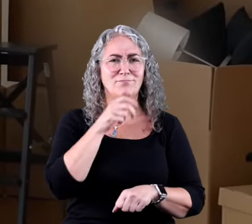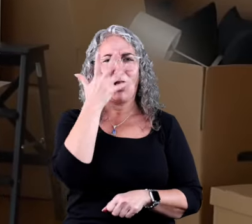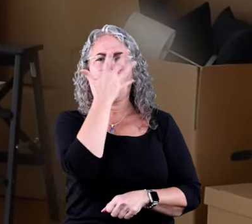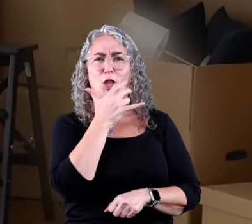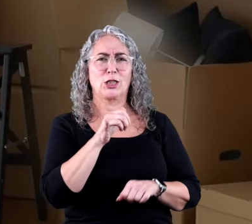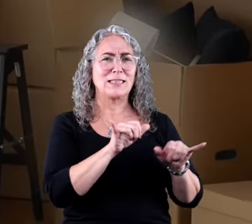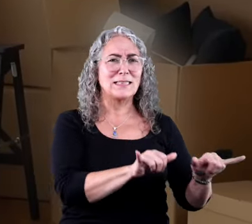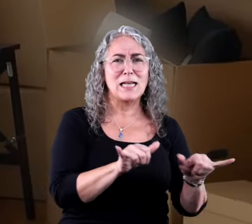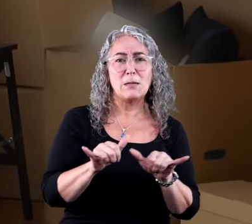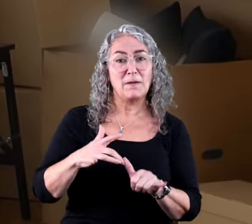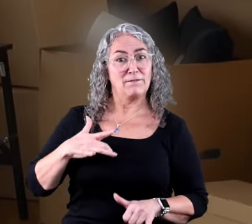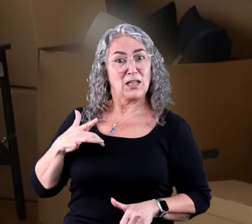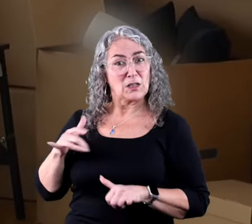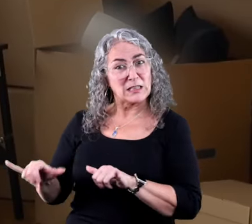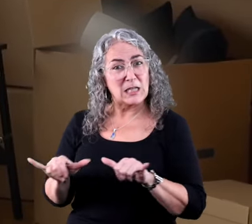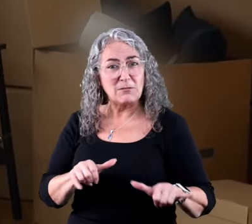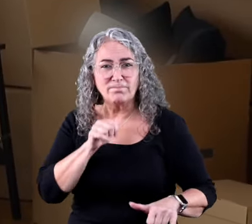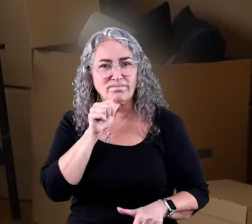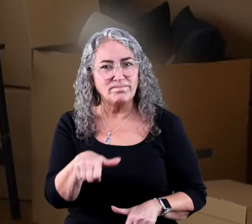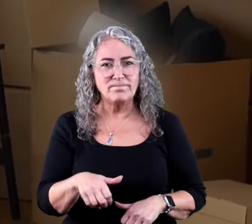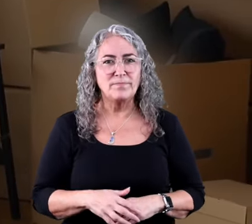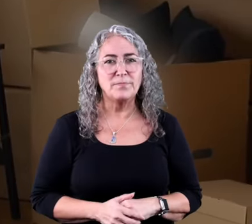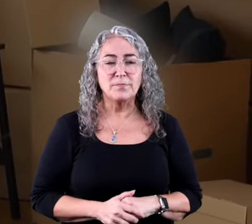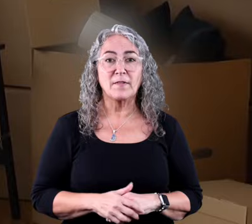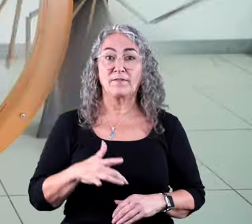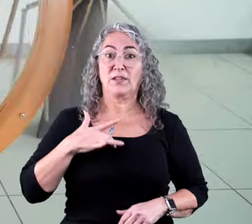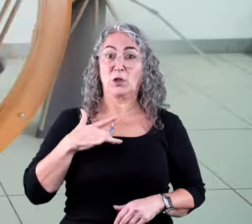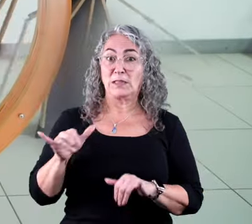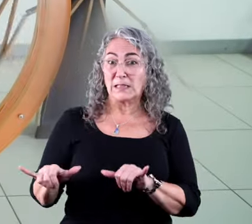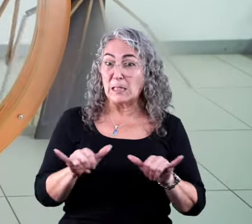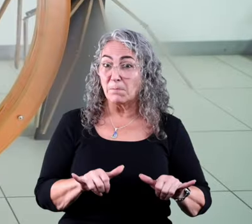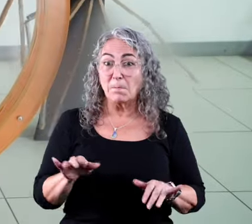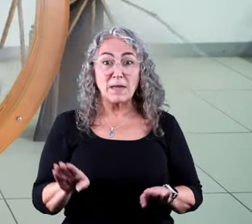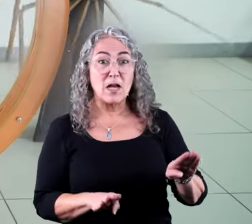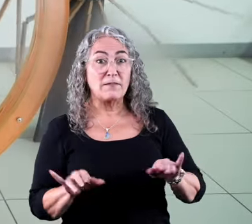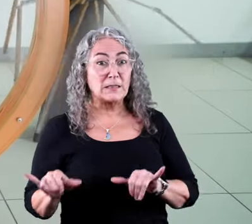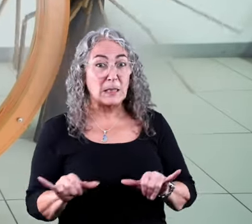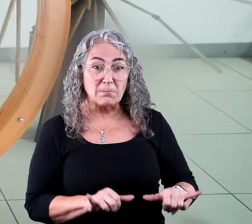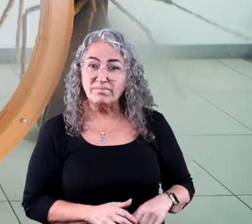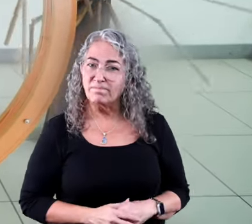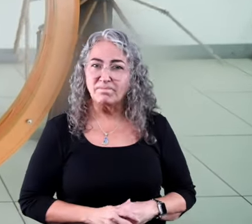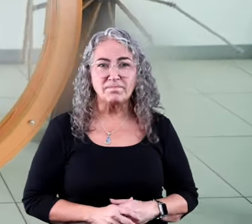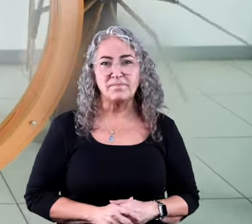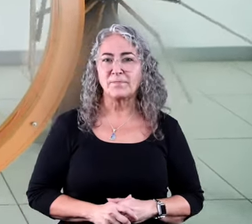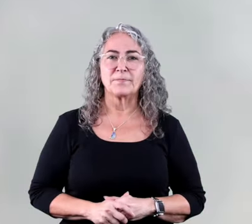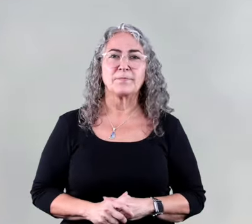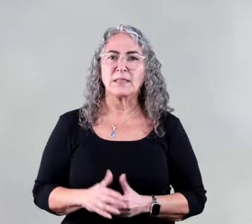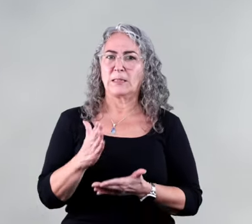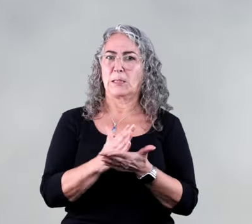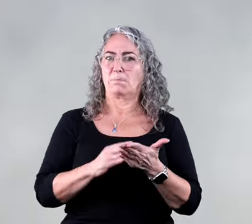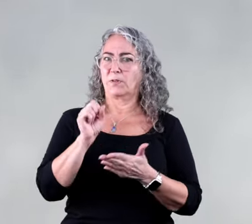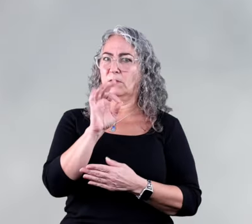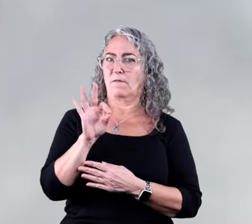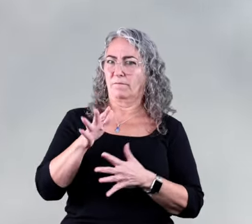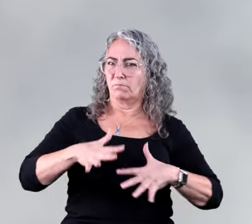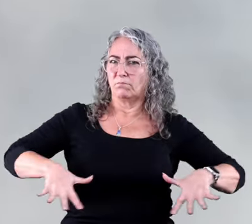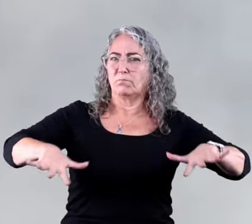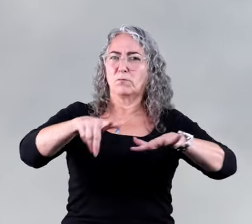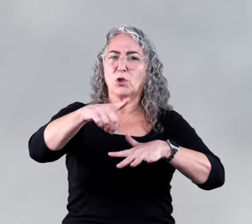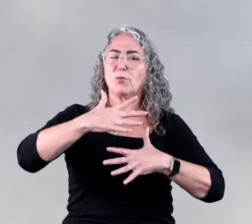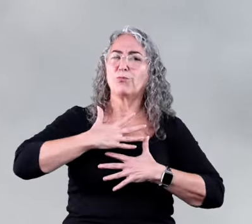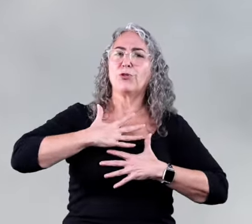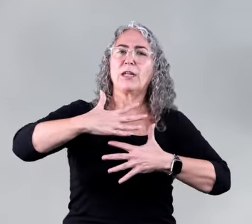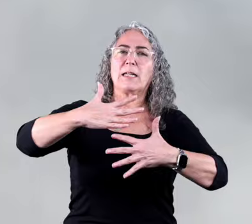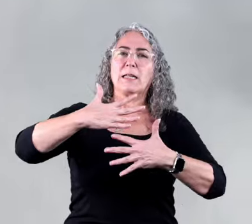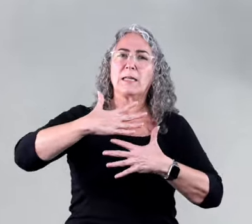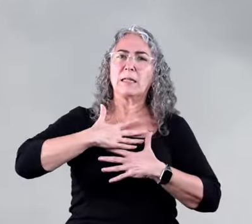Of course, it doesn't all look the same and feel the same, smell the same, or even behave the same. And some stuff that takes up